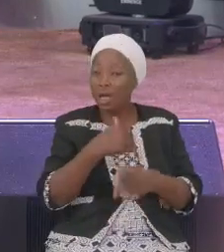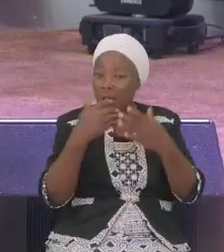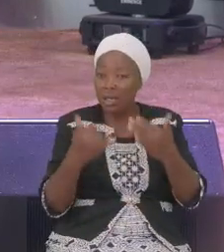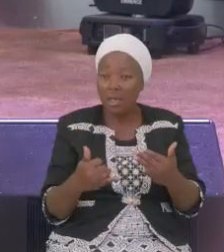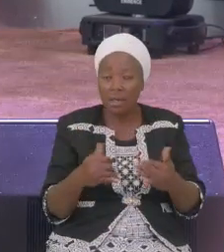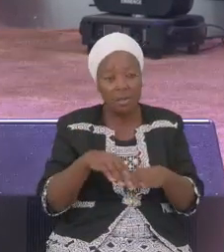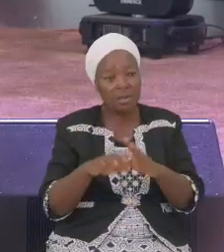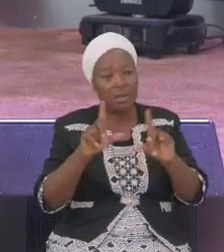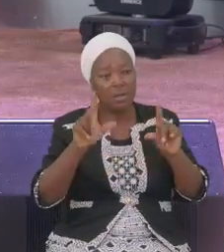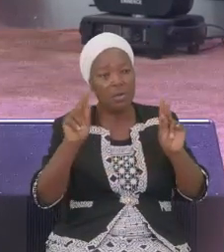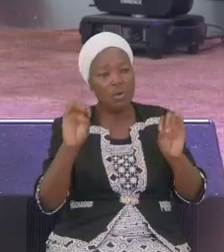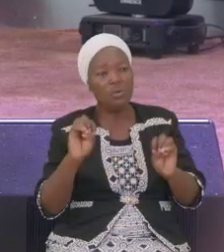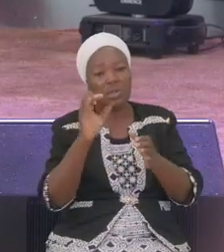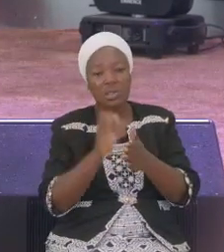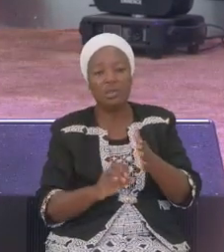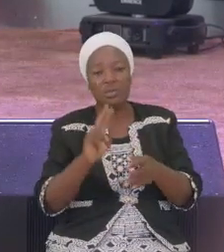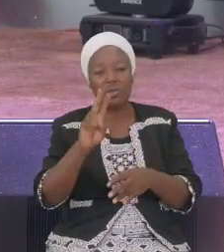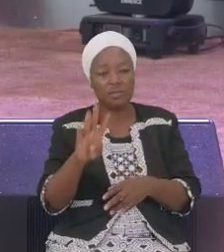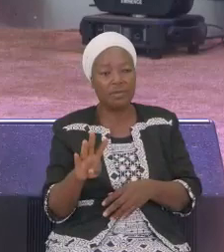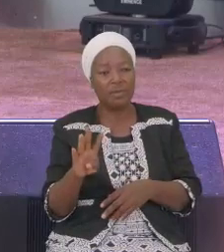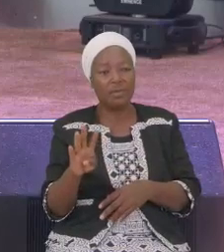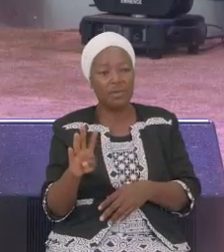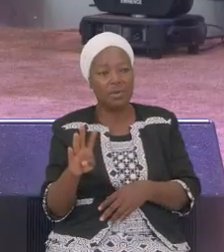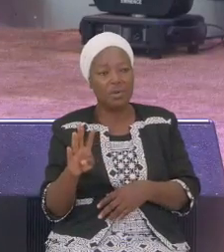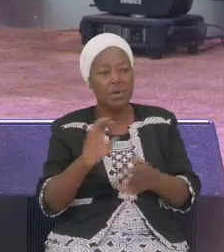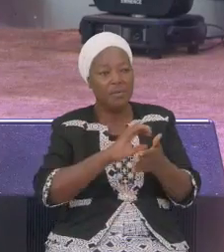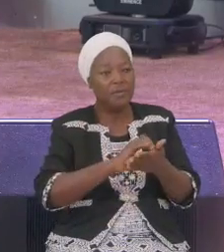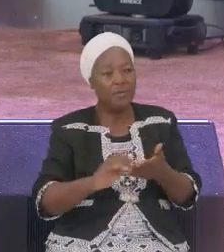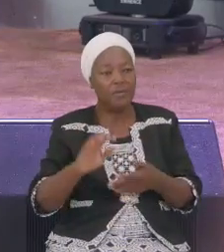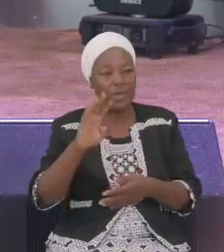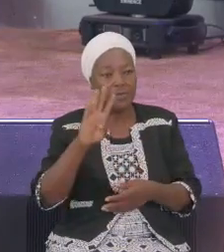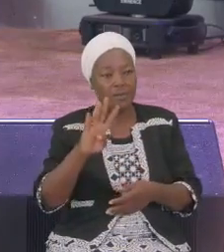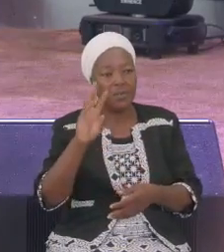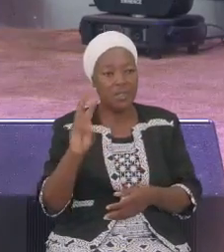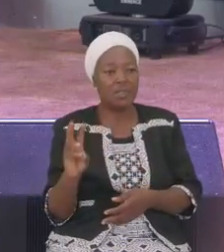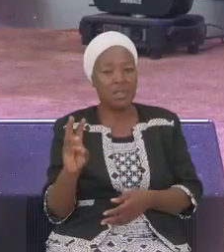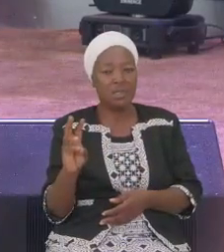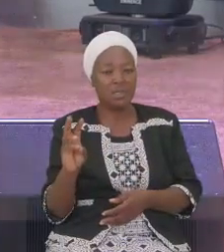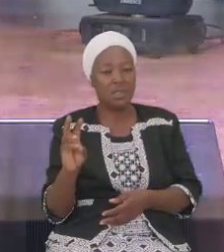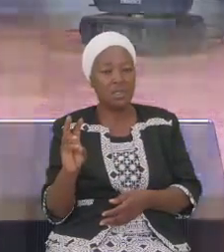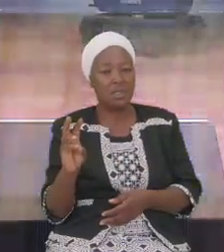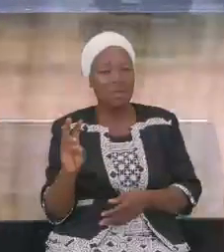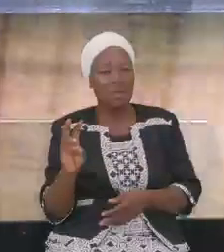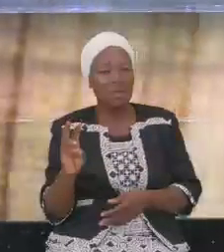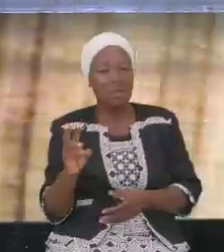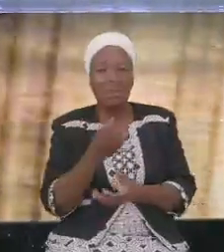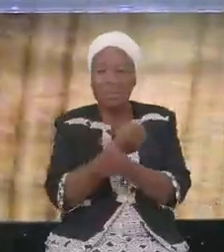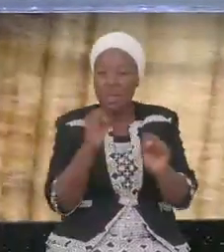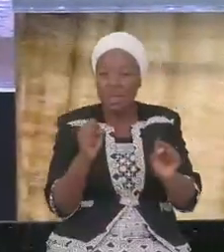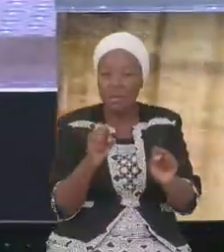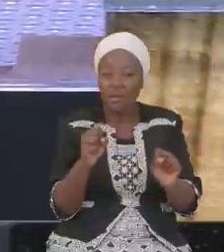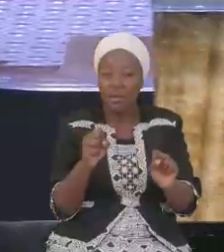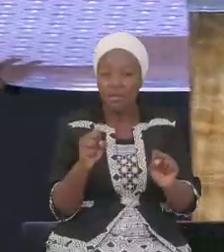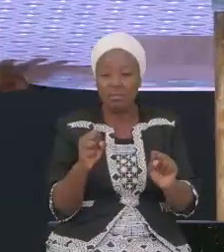in Luke chapter 24, I'm reading from verse 46. Saved, salvation, that's